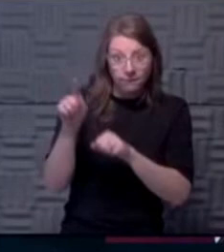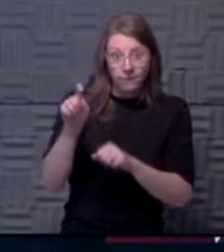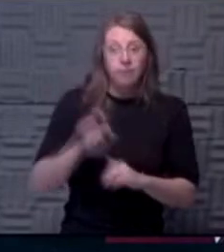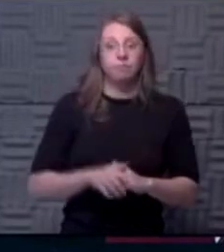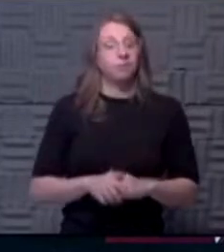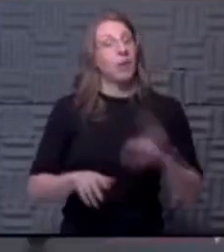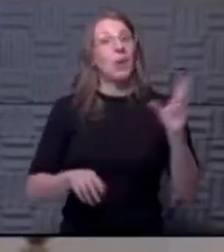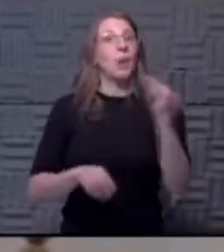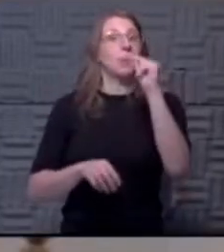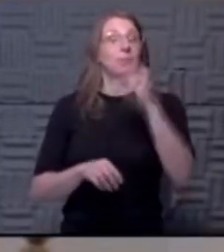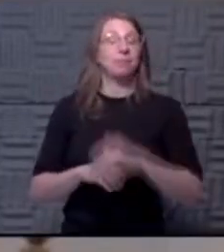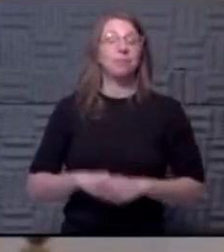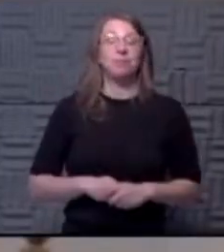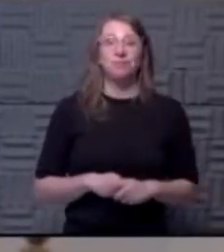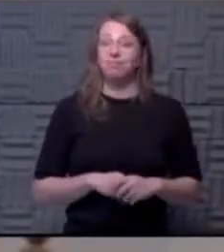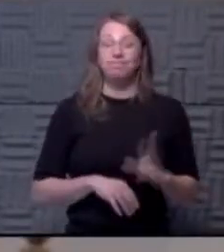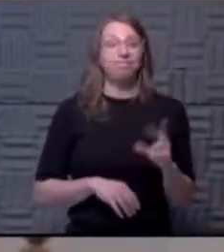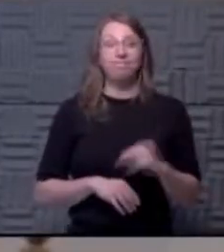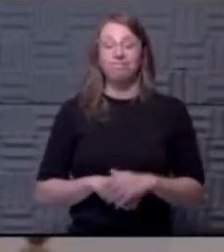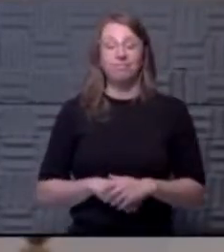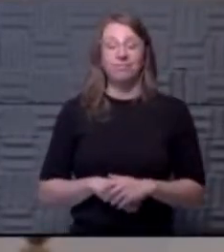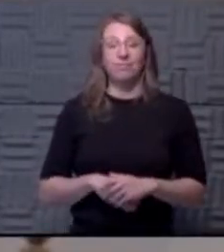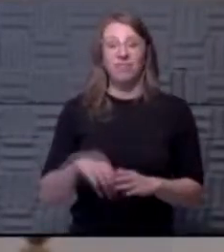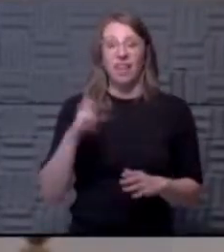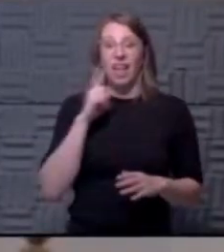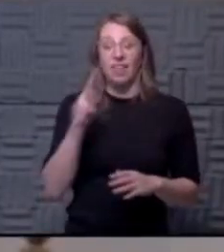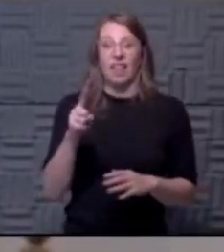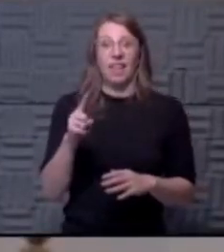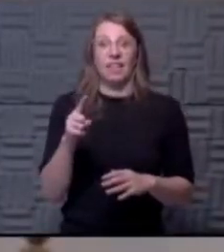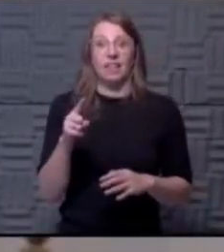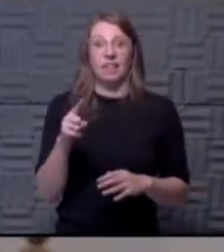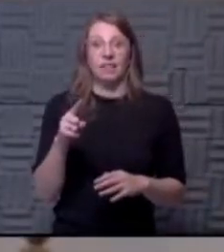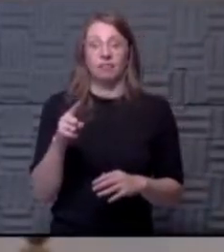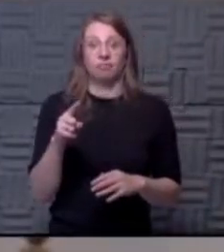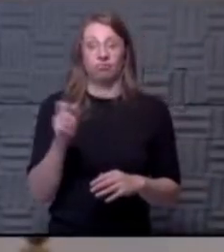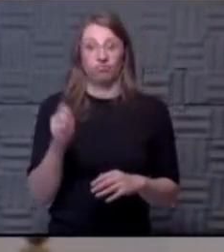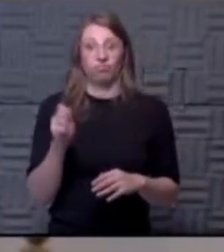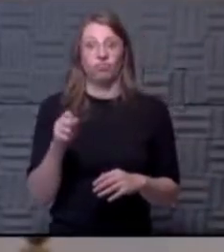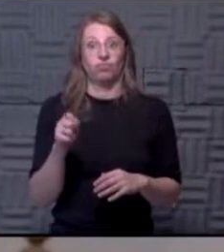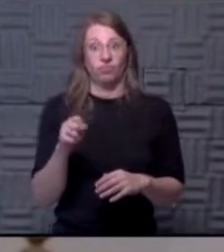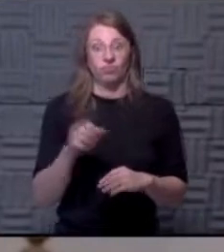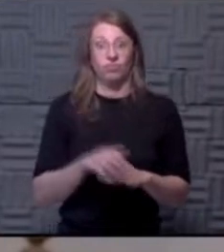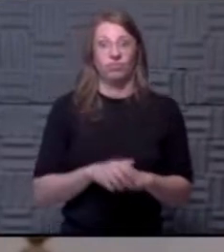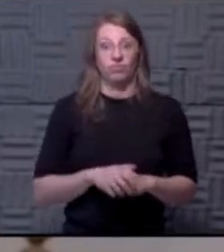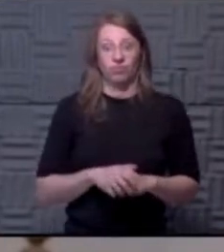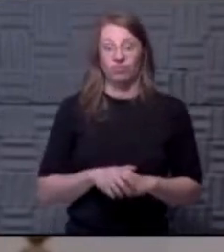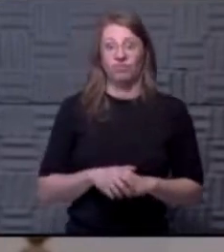No. No, I think we're on a bubble, or I guess, yes.